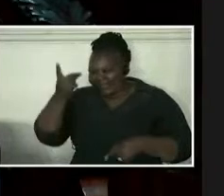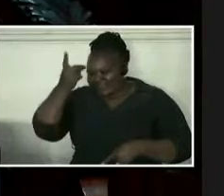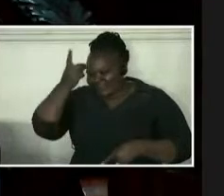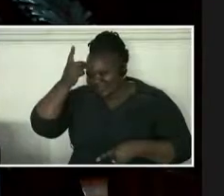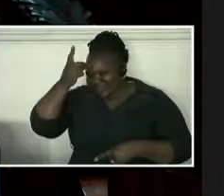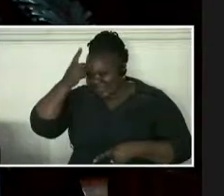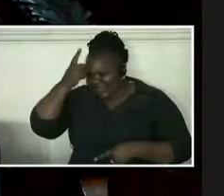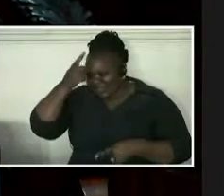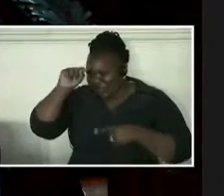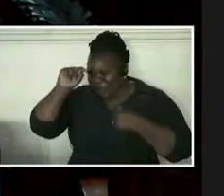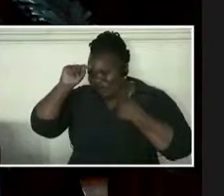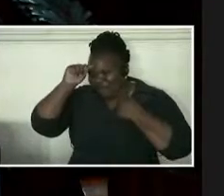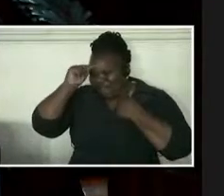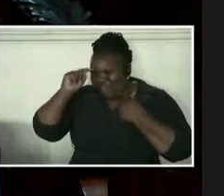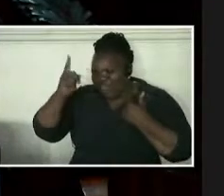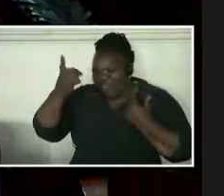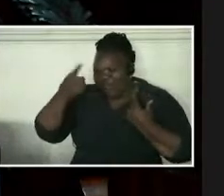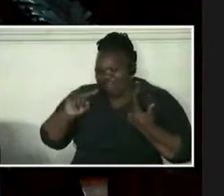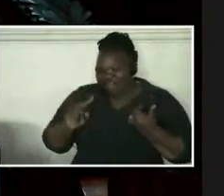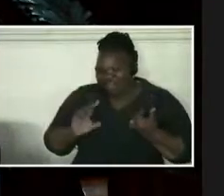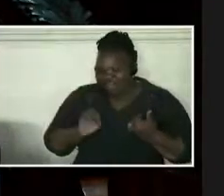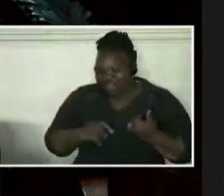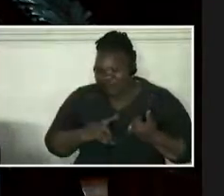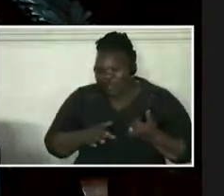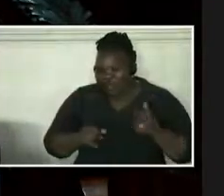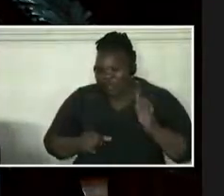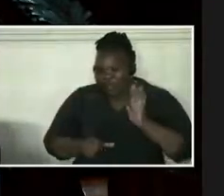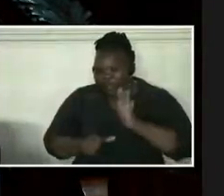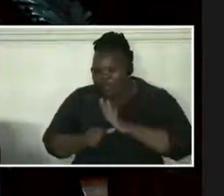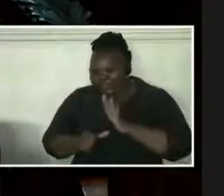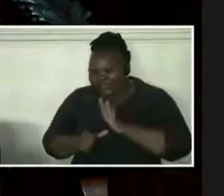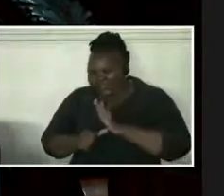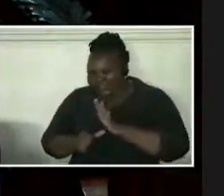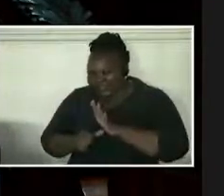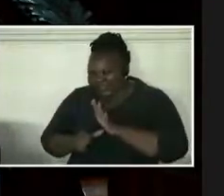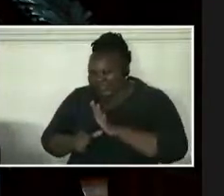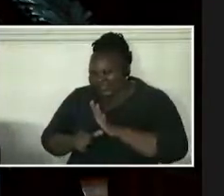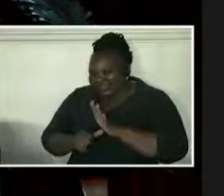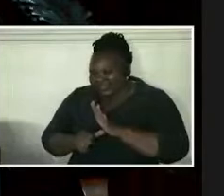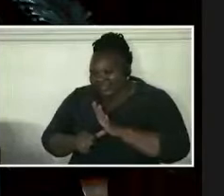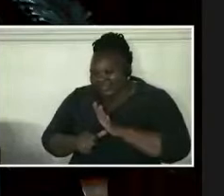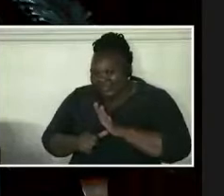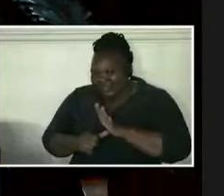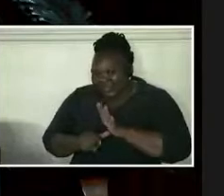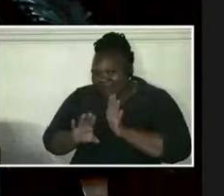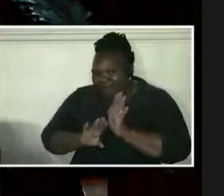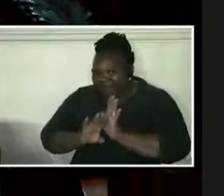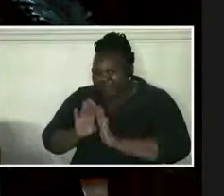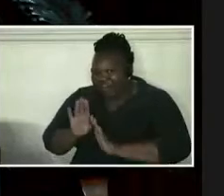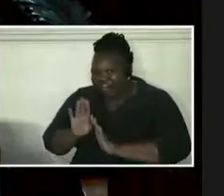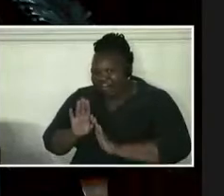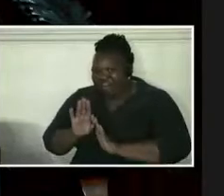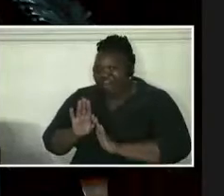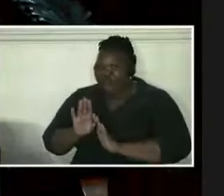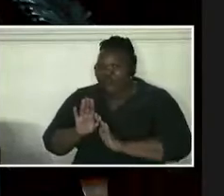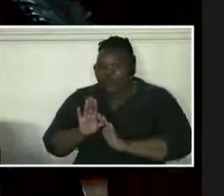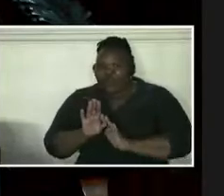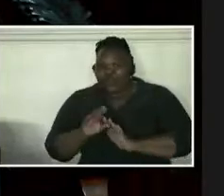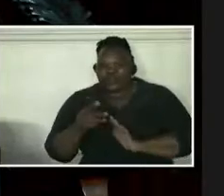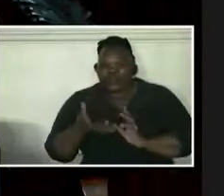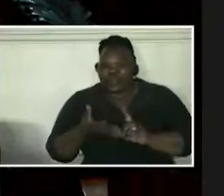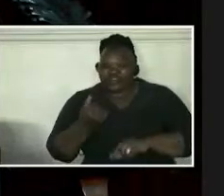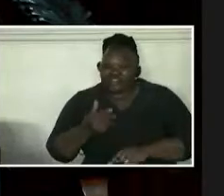extremely hard to rediscover our form and importance at our form and improve performance to achieve the